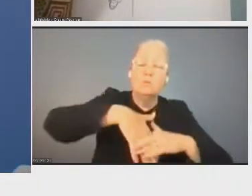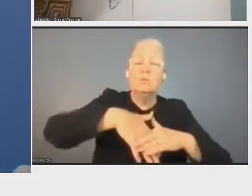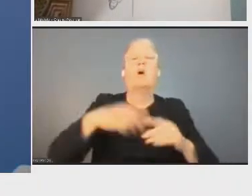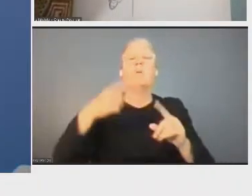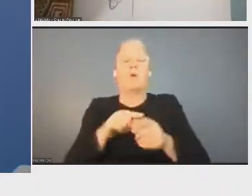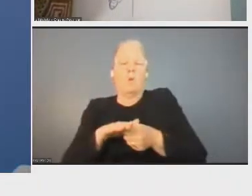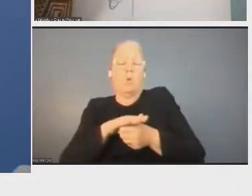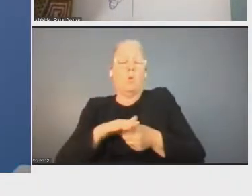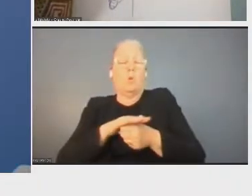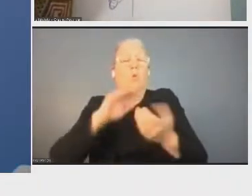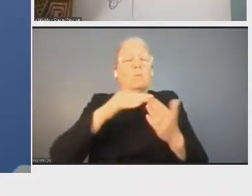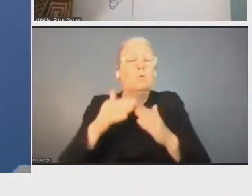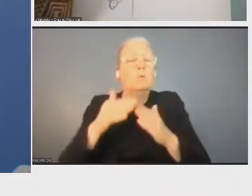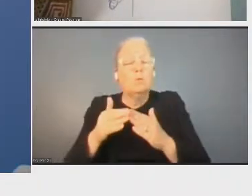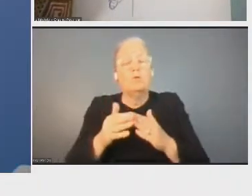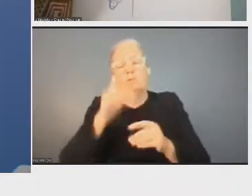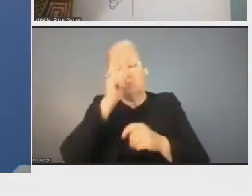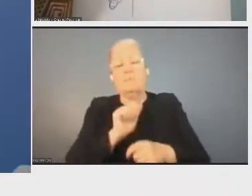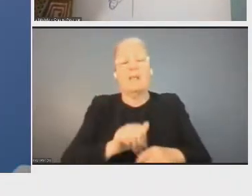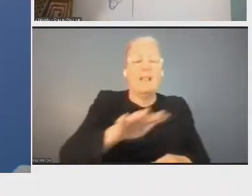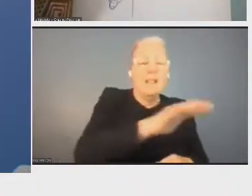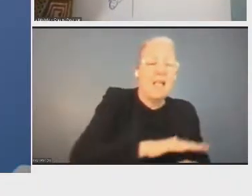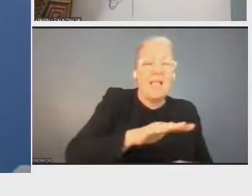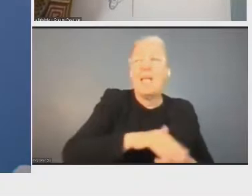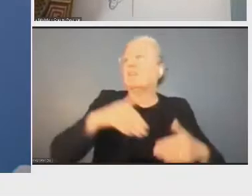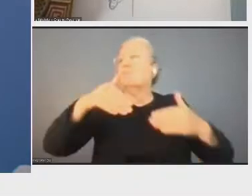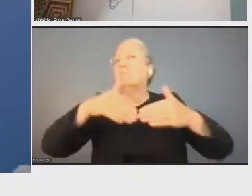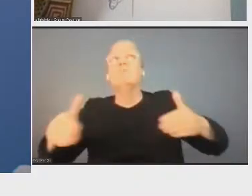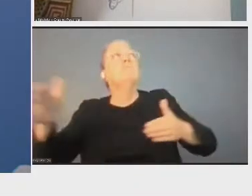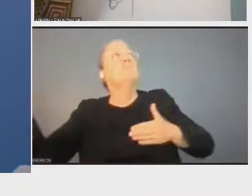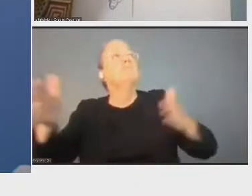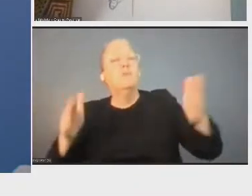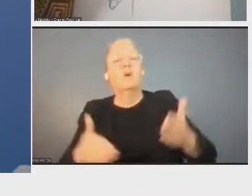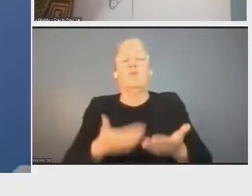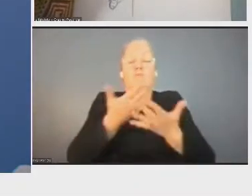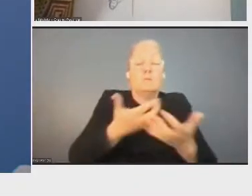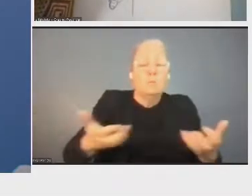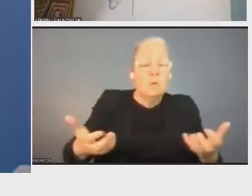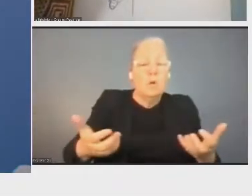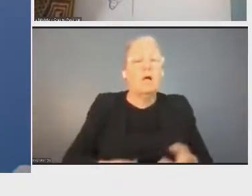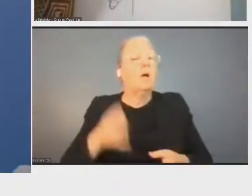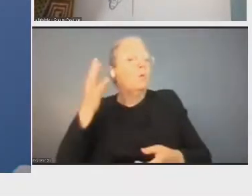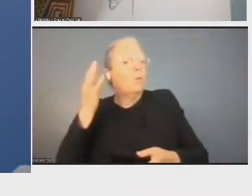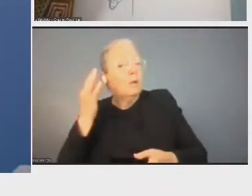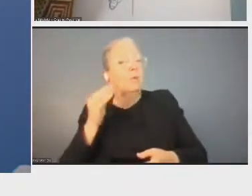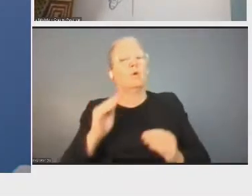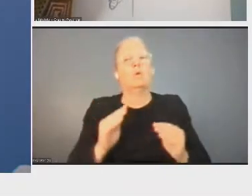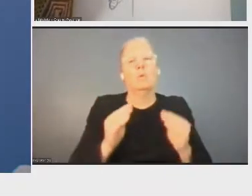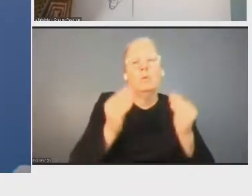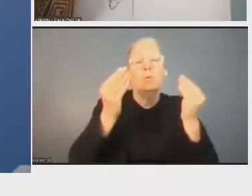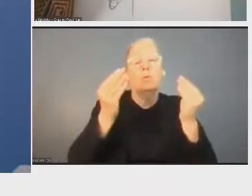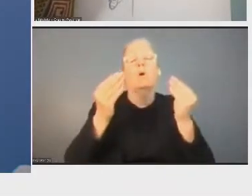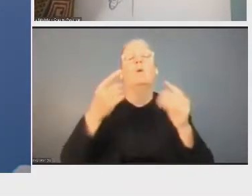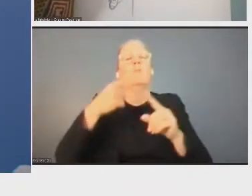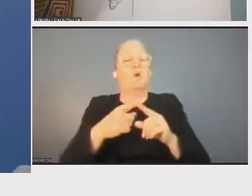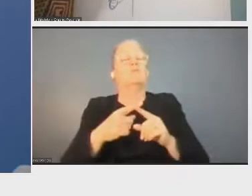rights over land, territories, and resources, as well as by women and girls and youth. The